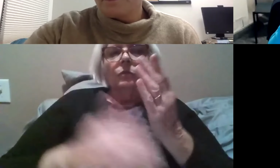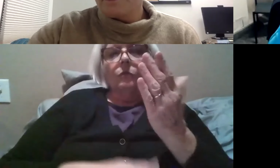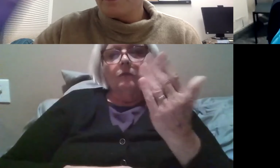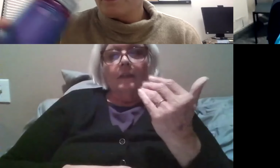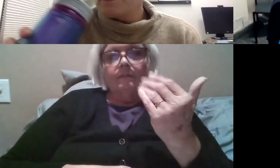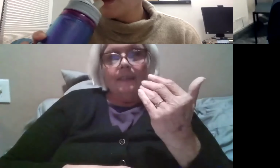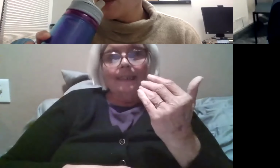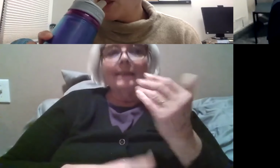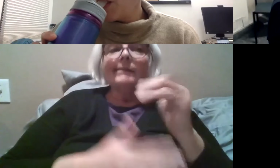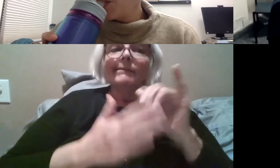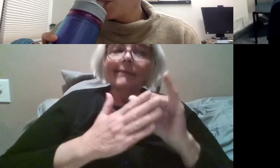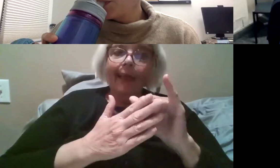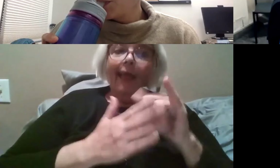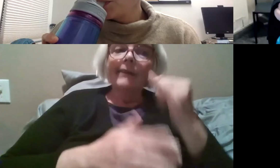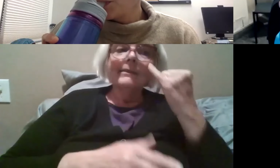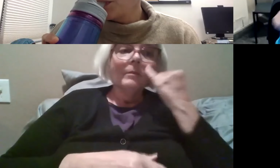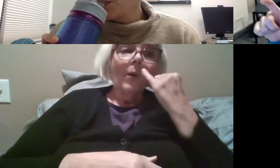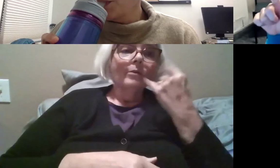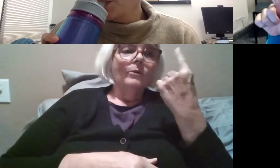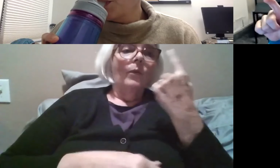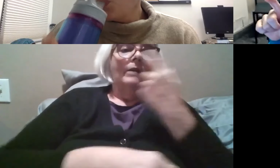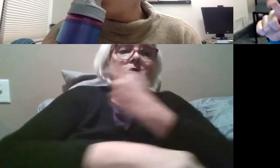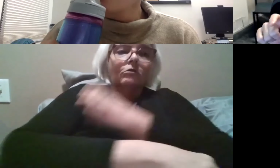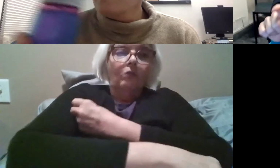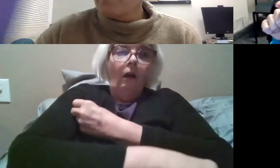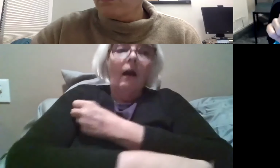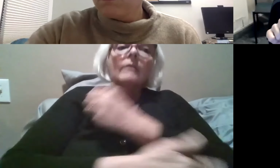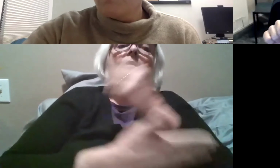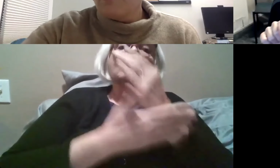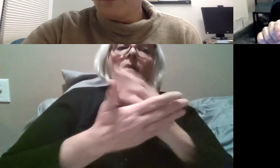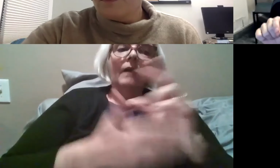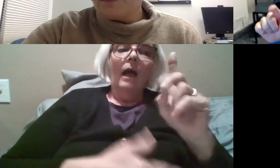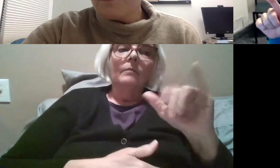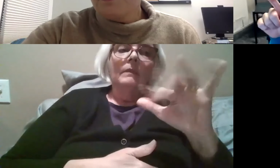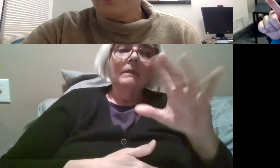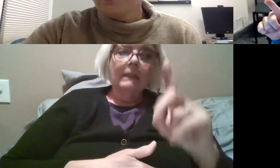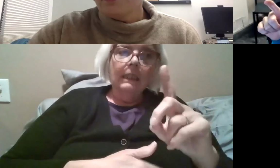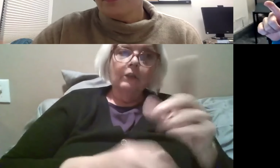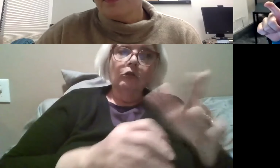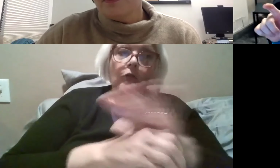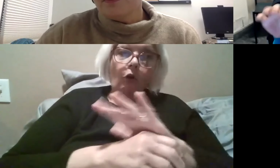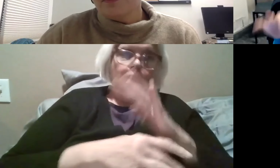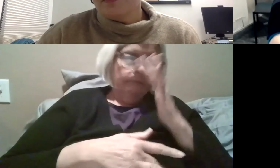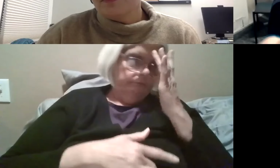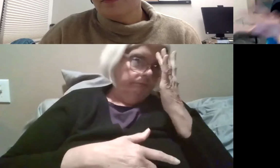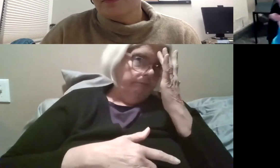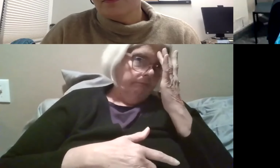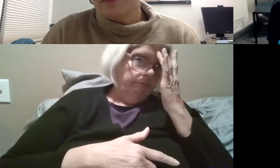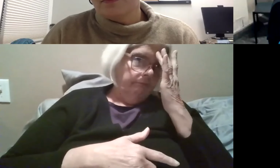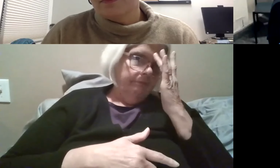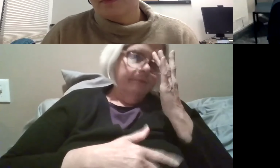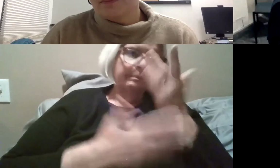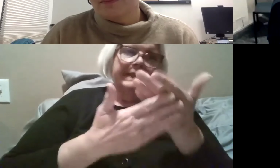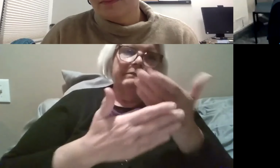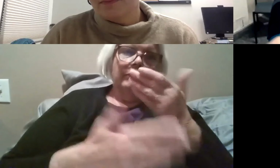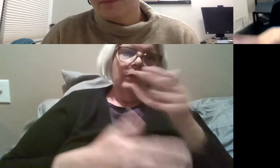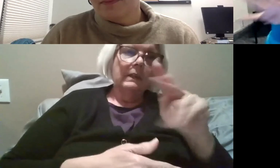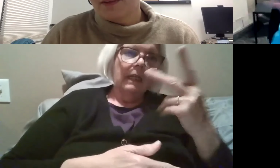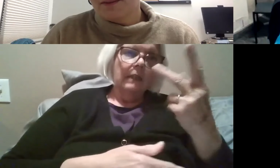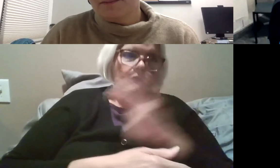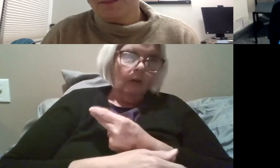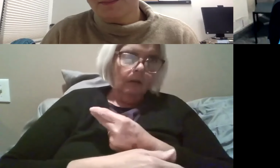adult trial that they looked at this actually. And so this was pre-Delta,